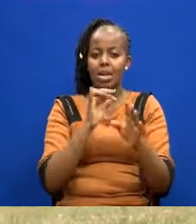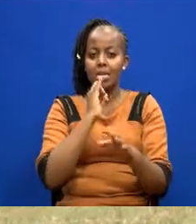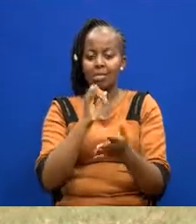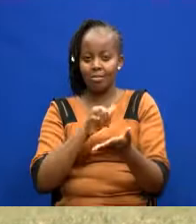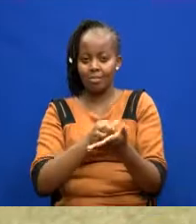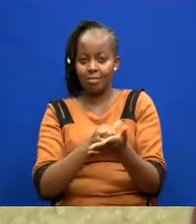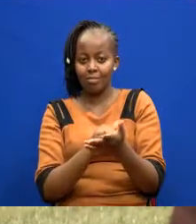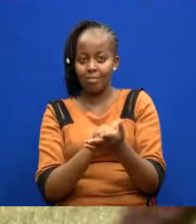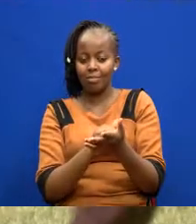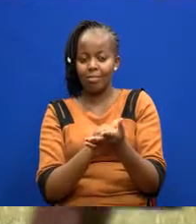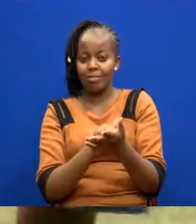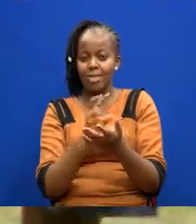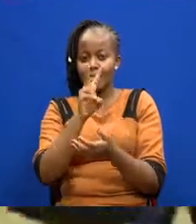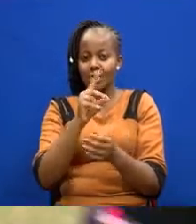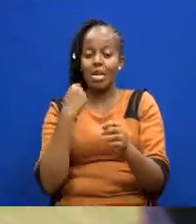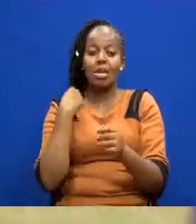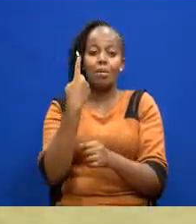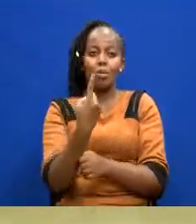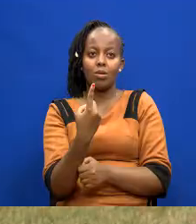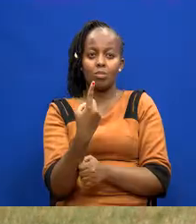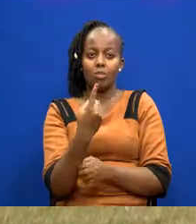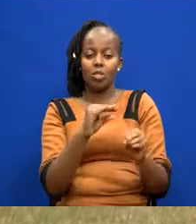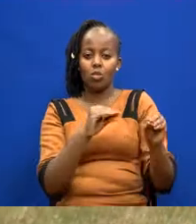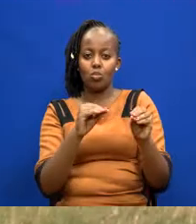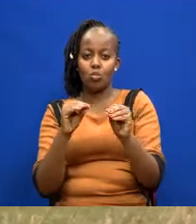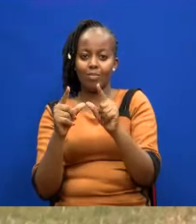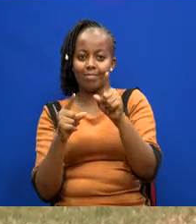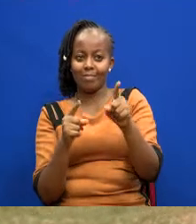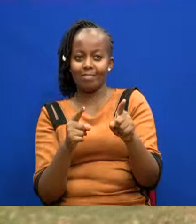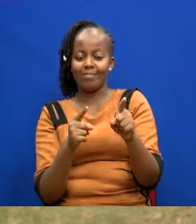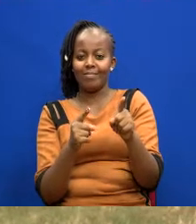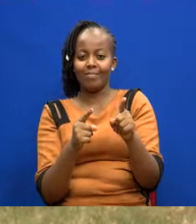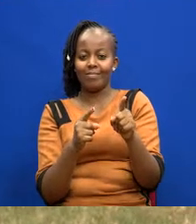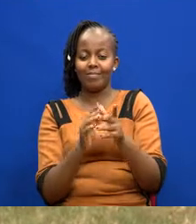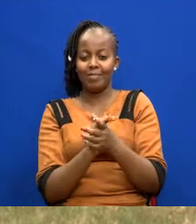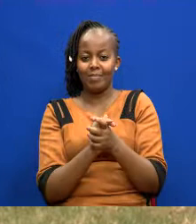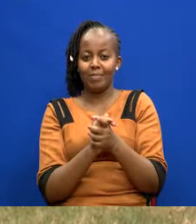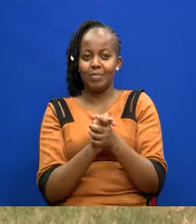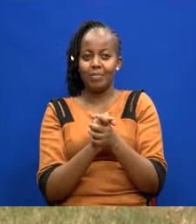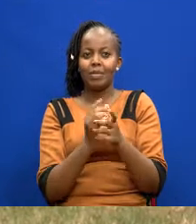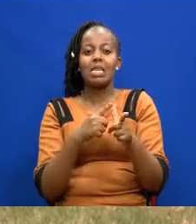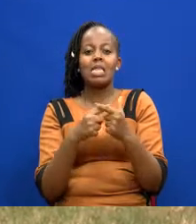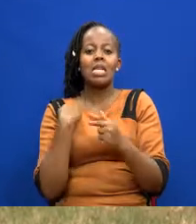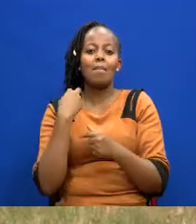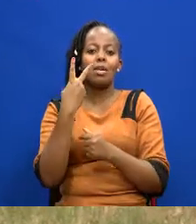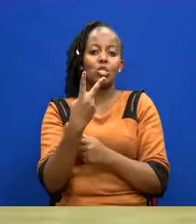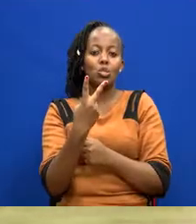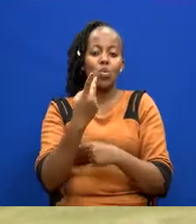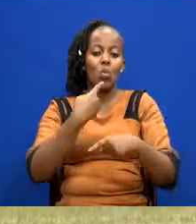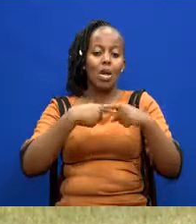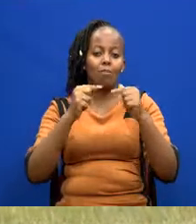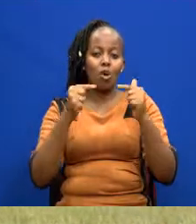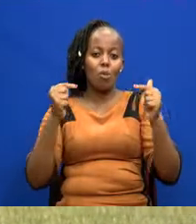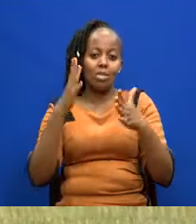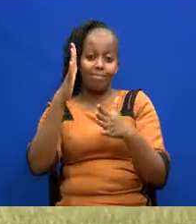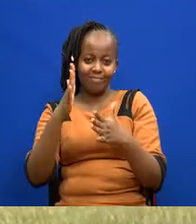is call a number 1. Number 1 will get in through the gates, and number 2 will come through